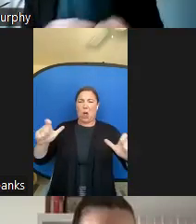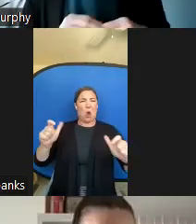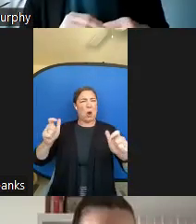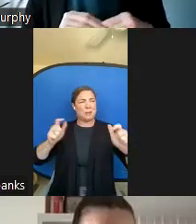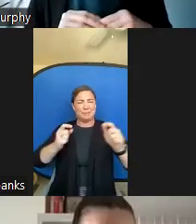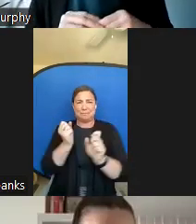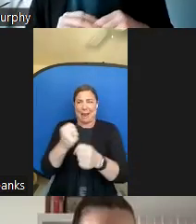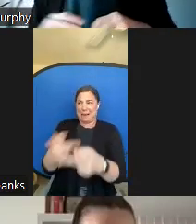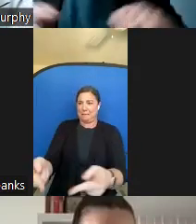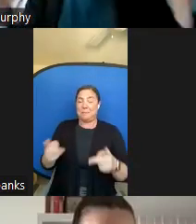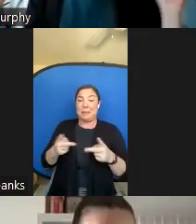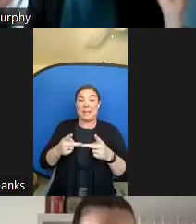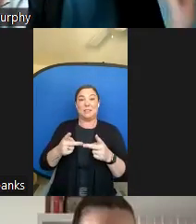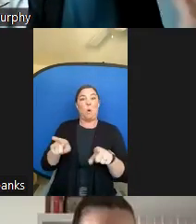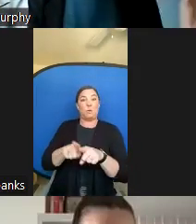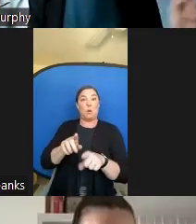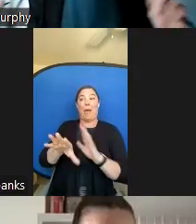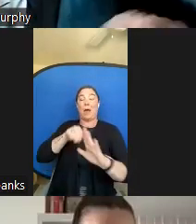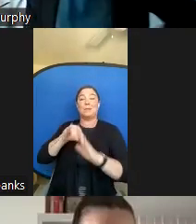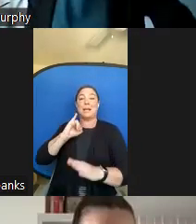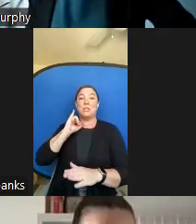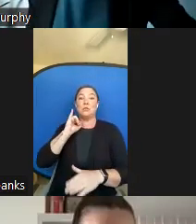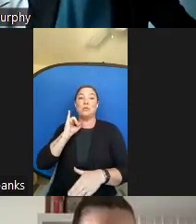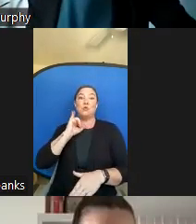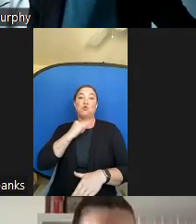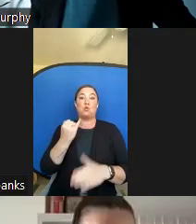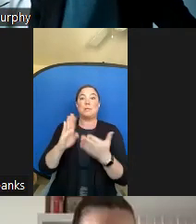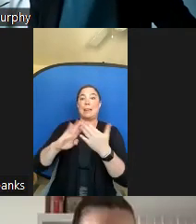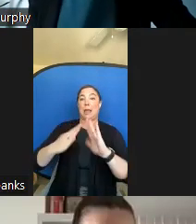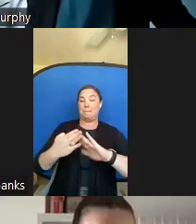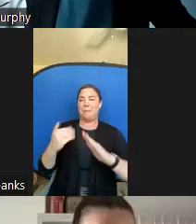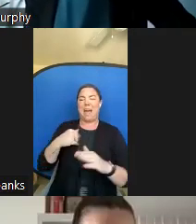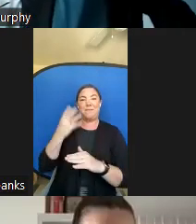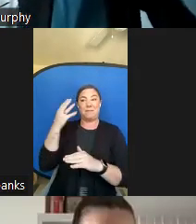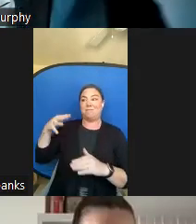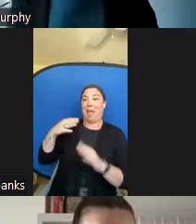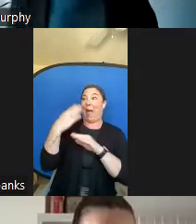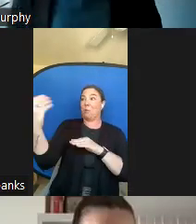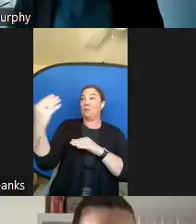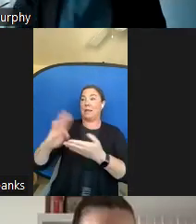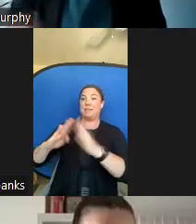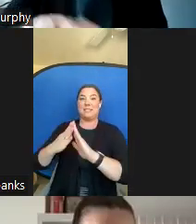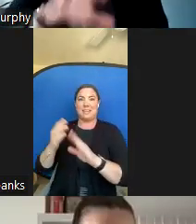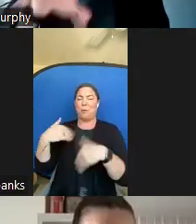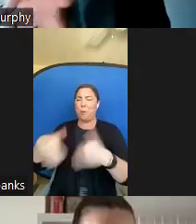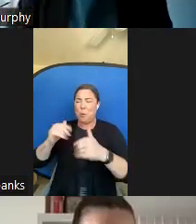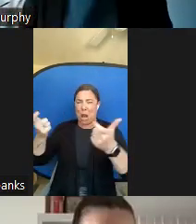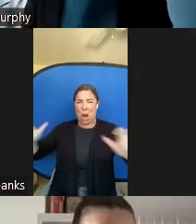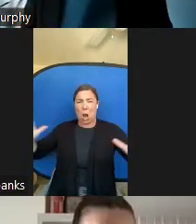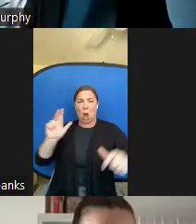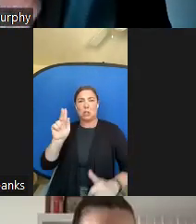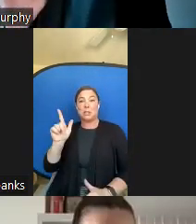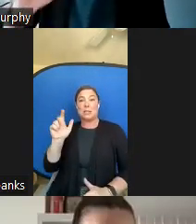Outside ancient Jerusalem, there's evidence for a military kiln works. And you can see, for example, the stamp impressions with a